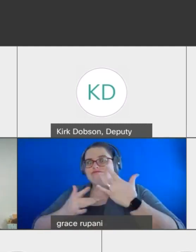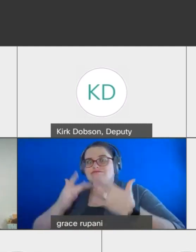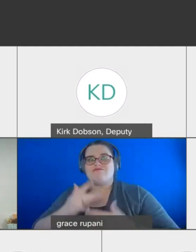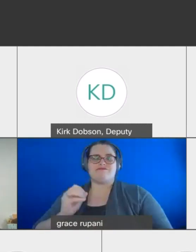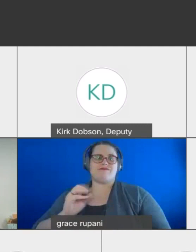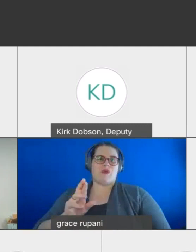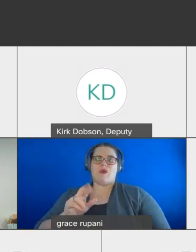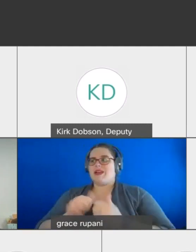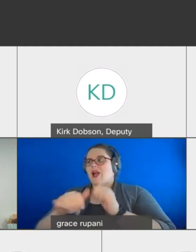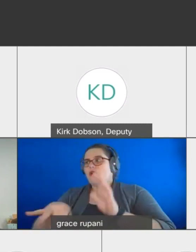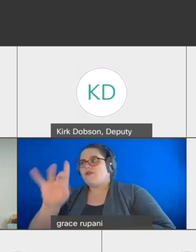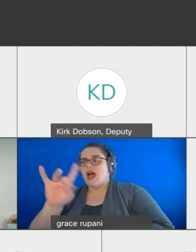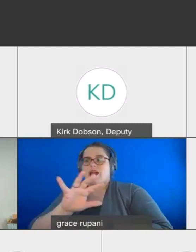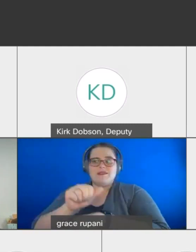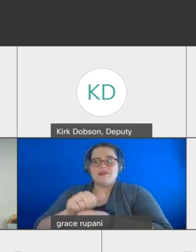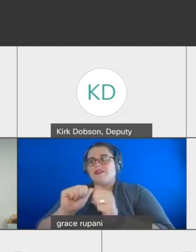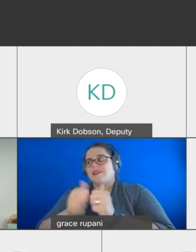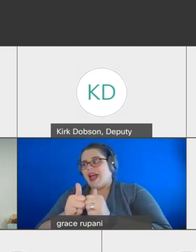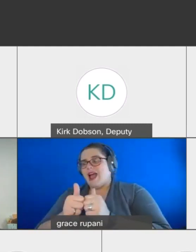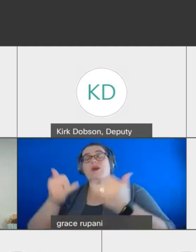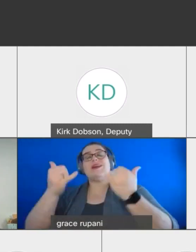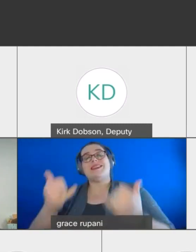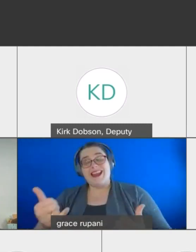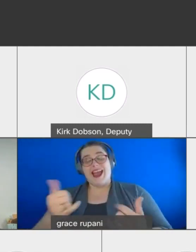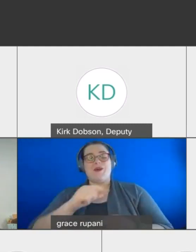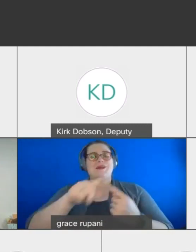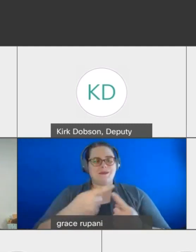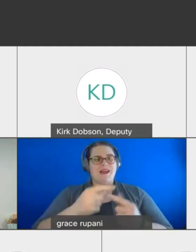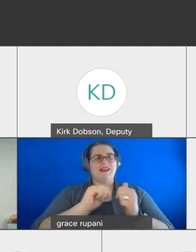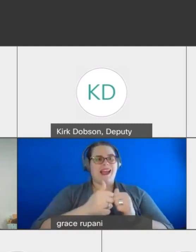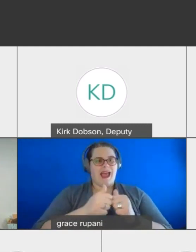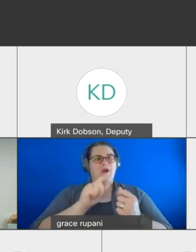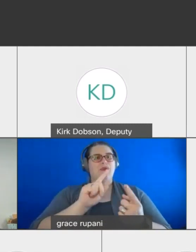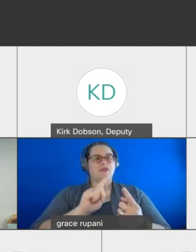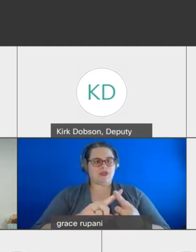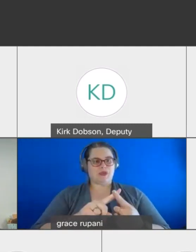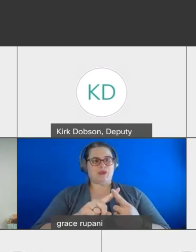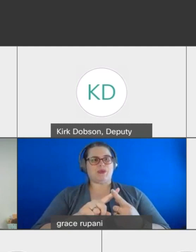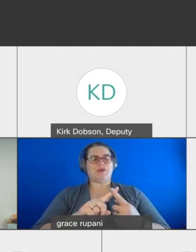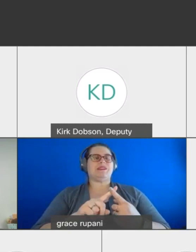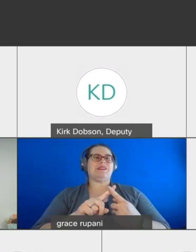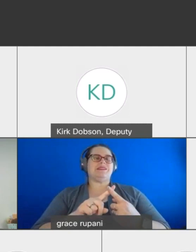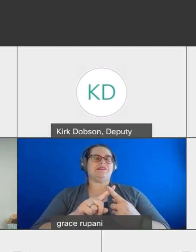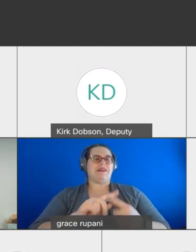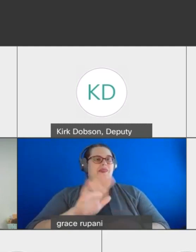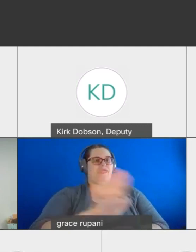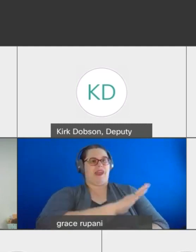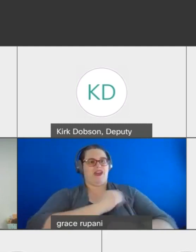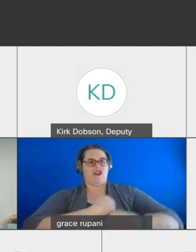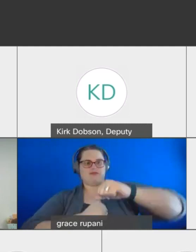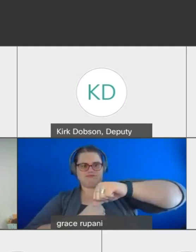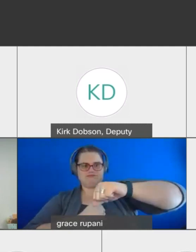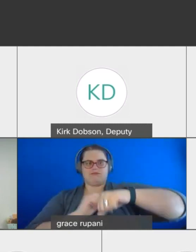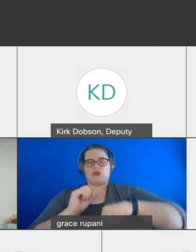um, the hesitancy in the remaining 30